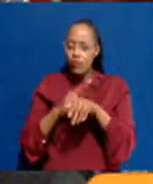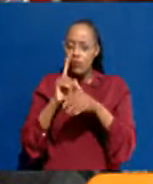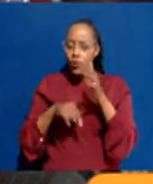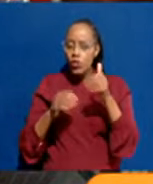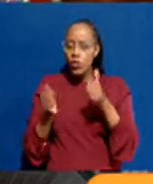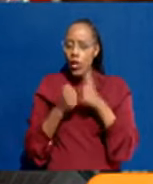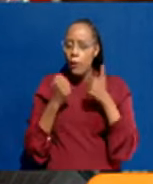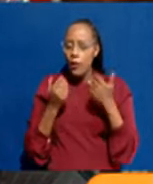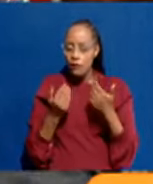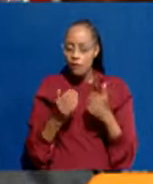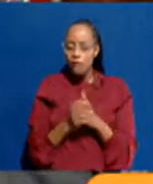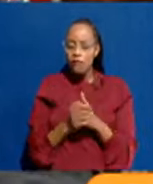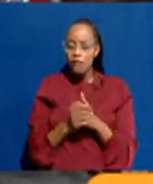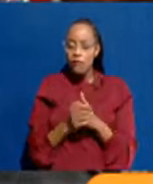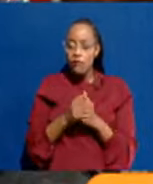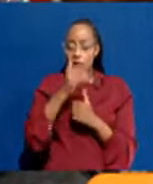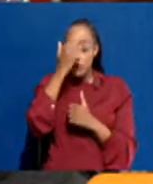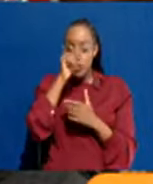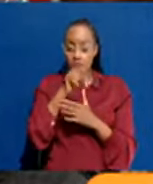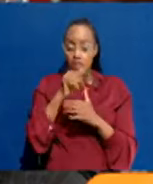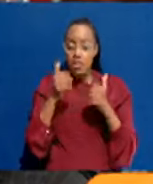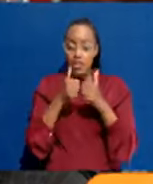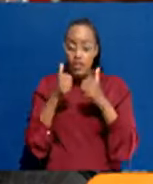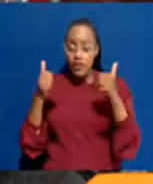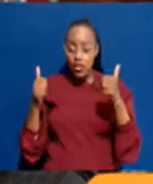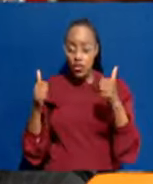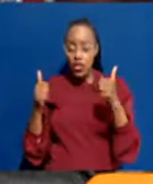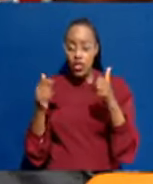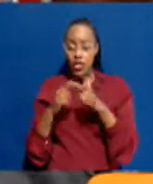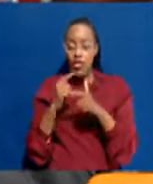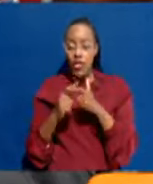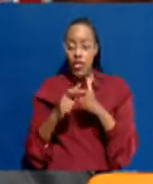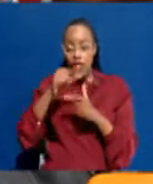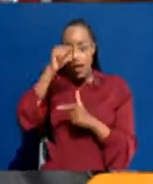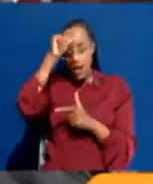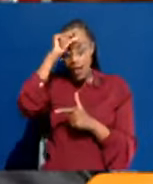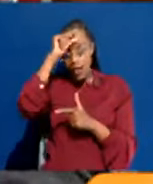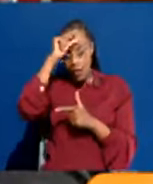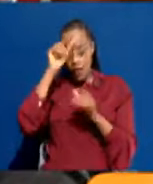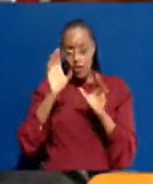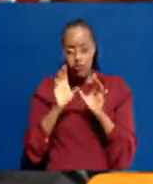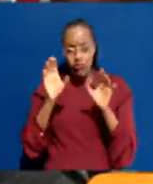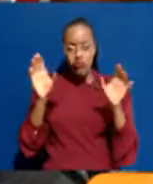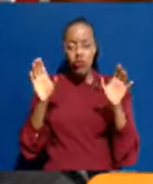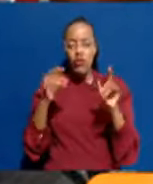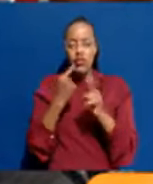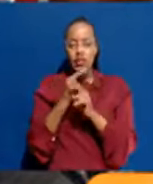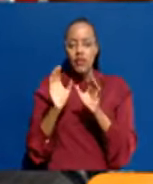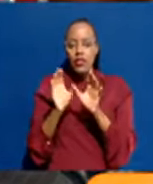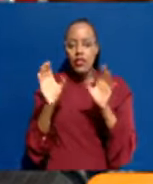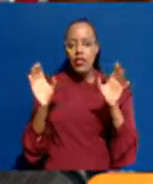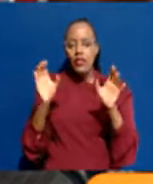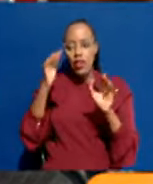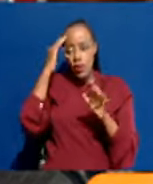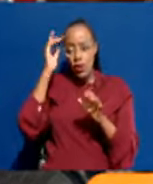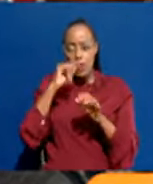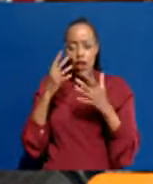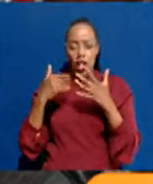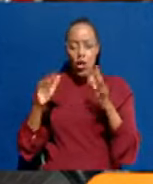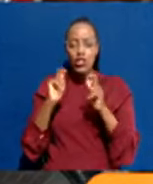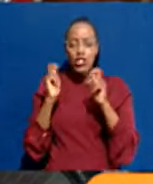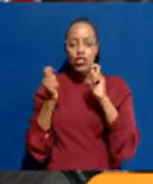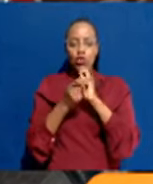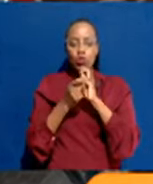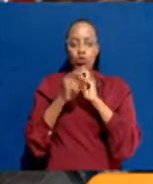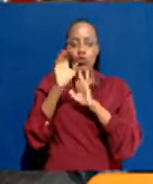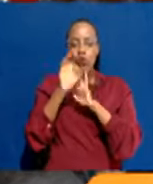What happened is that because of that division, then the government went divided. You know, we lost referendum on the